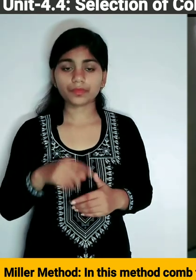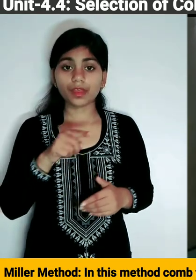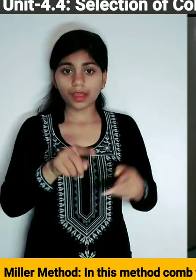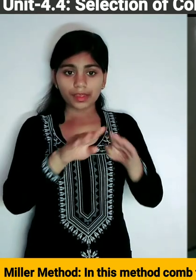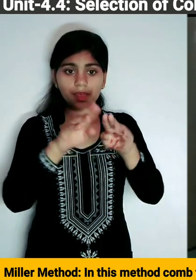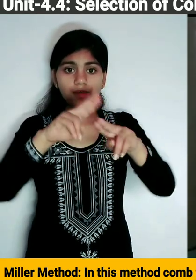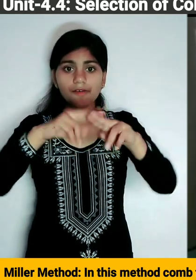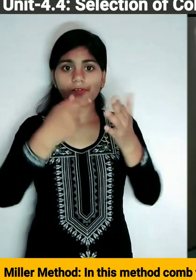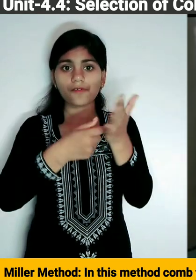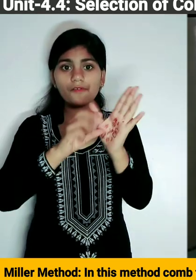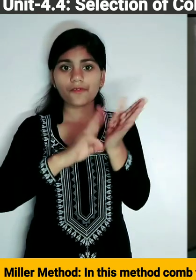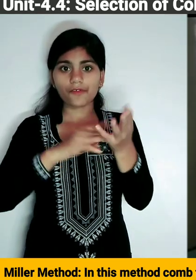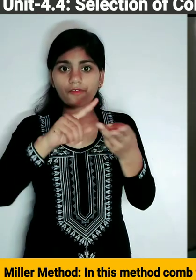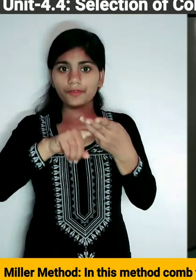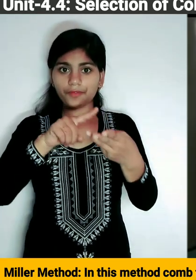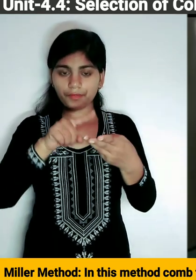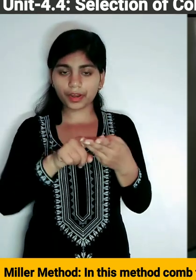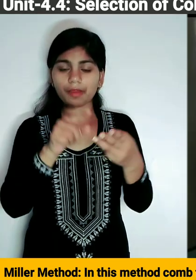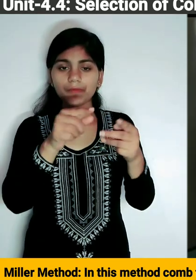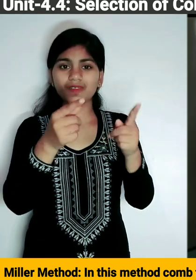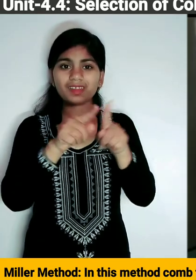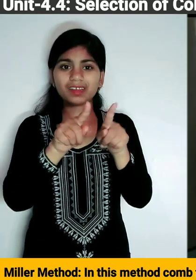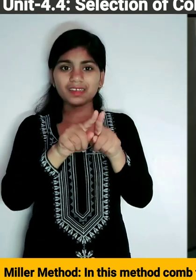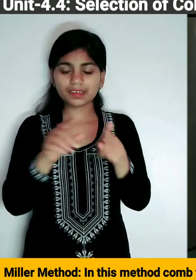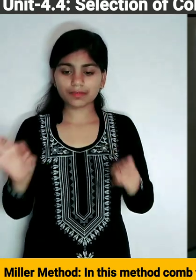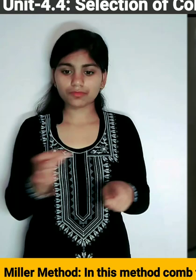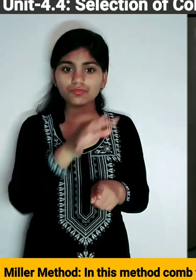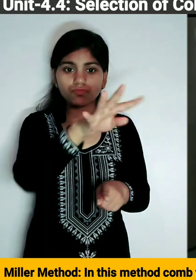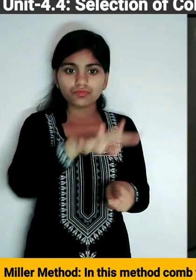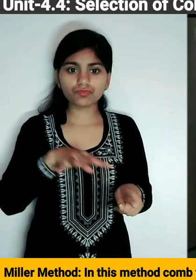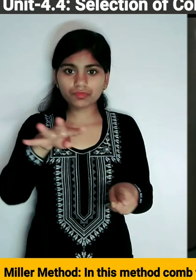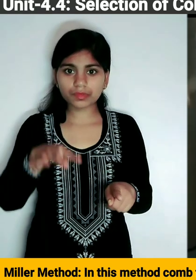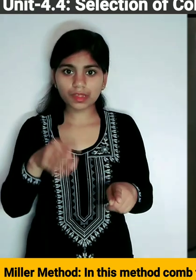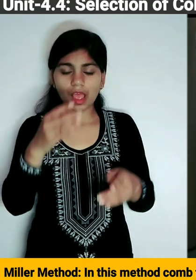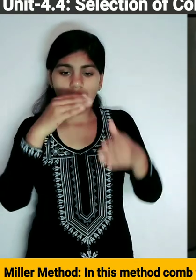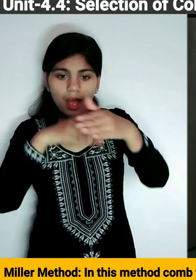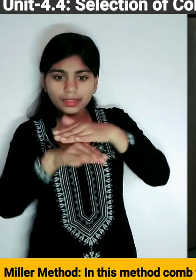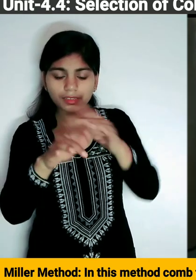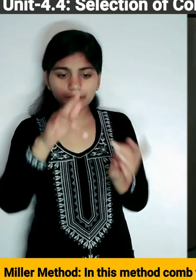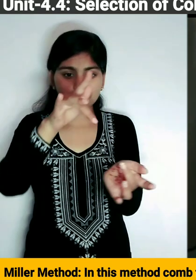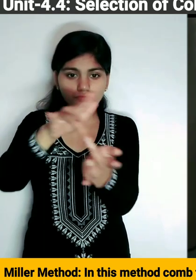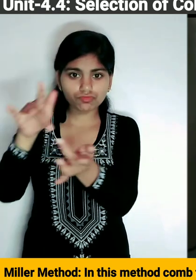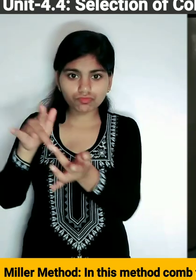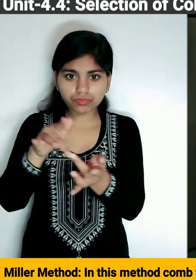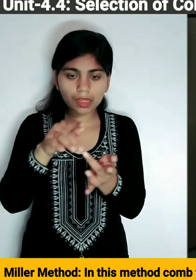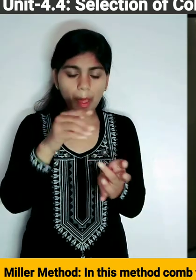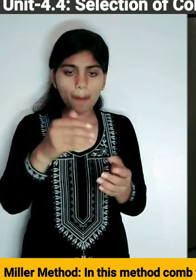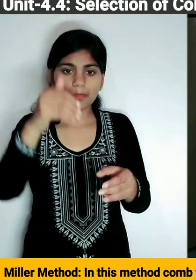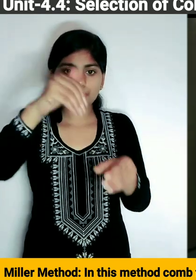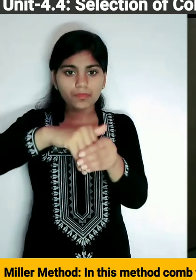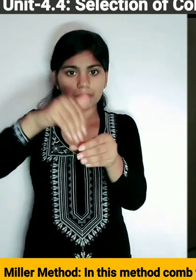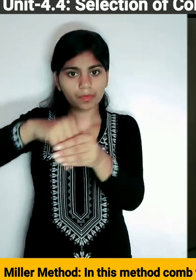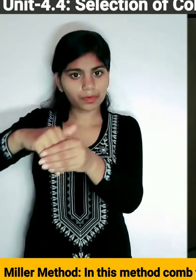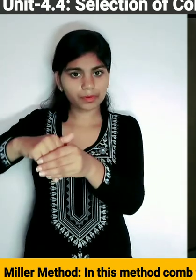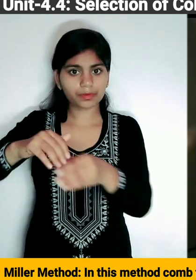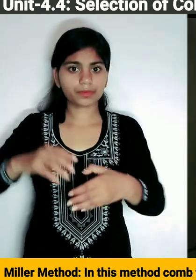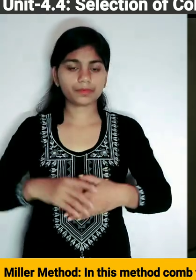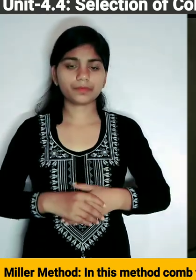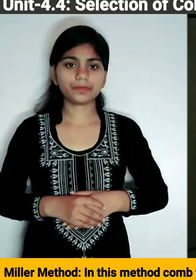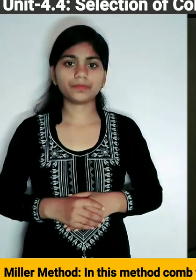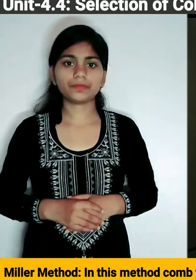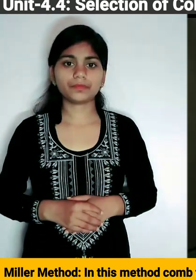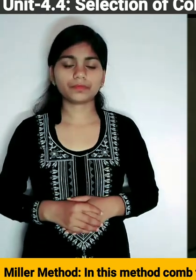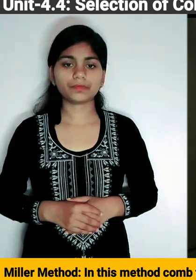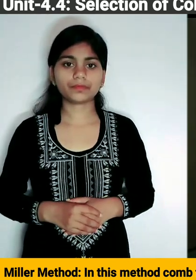This frame is then inserted into the middle of brood nest of strong